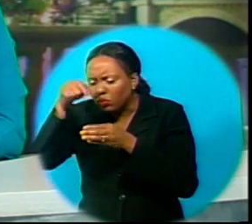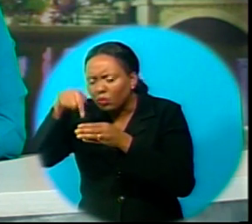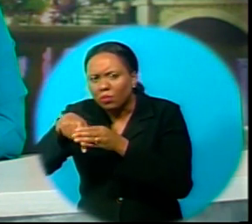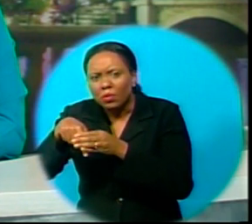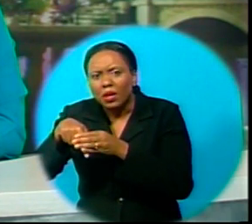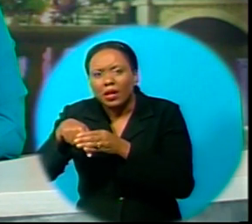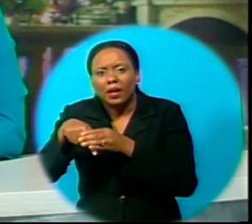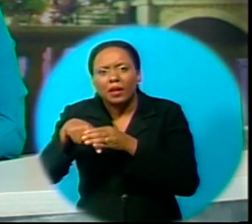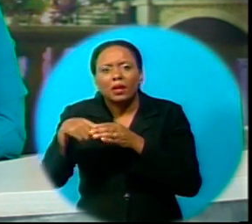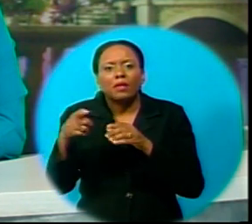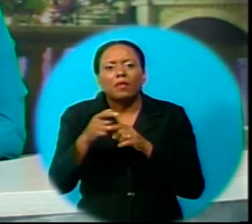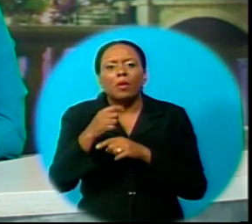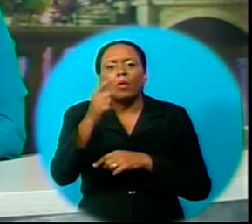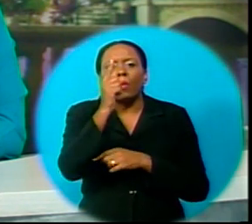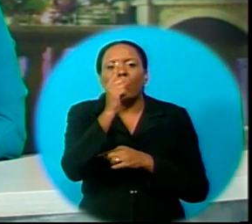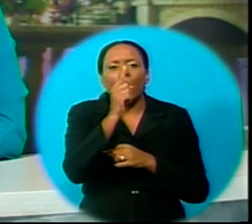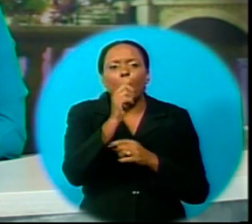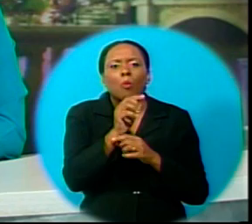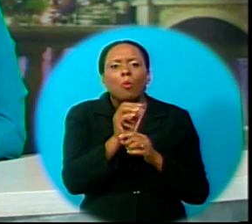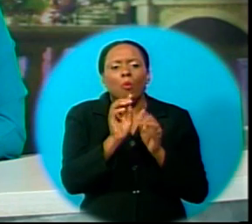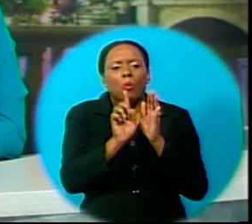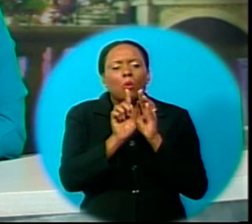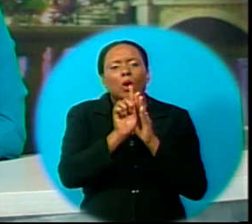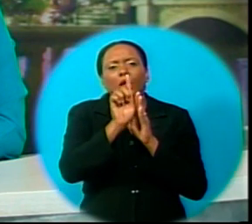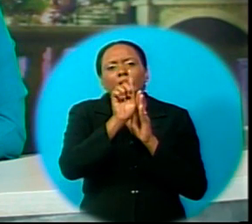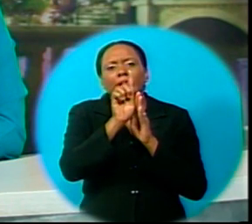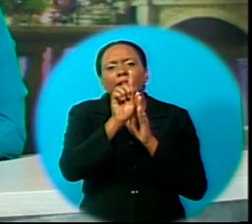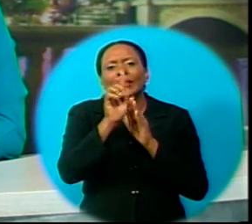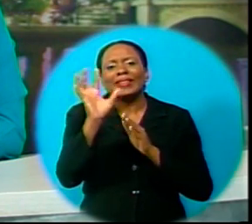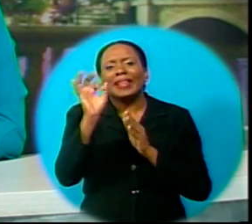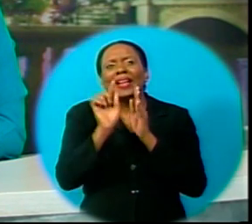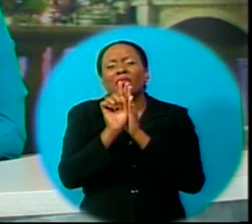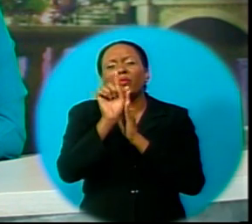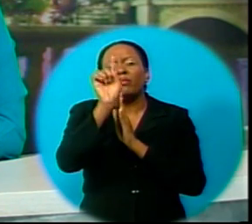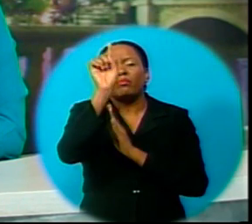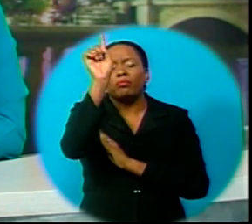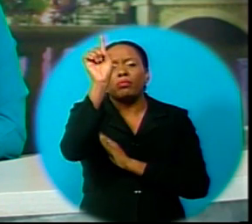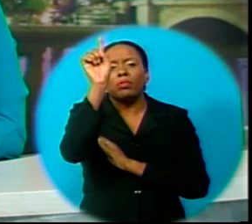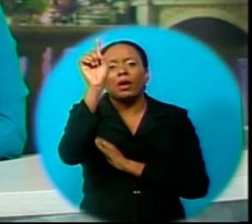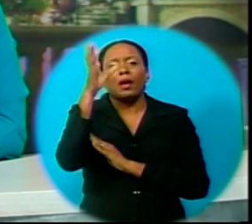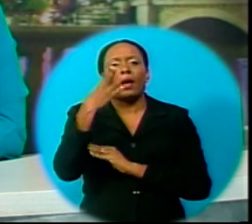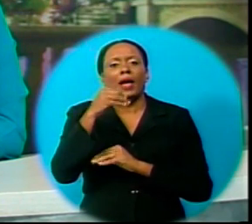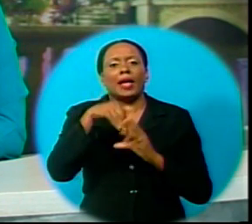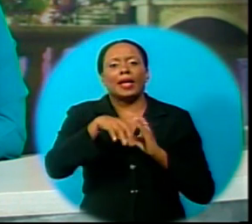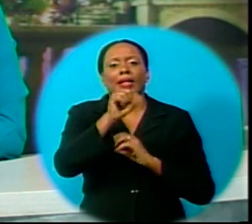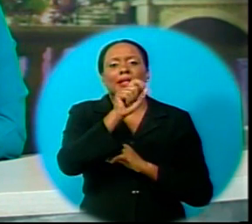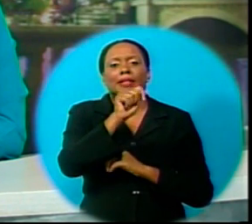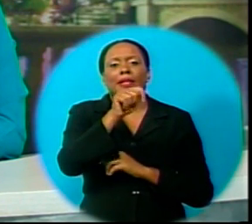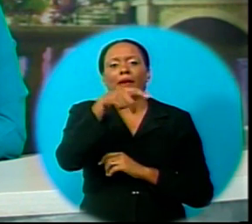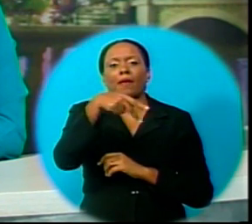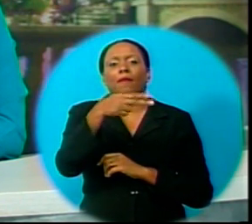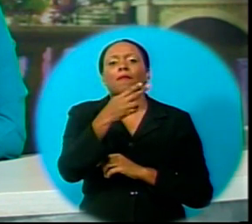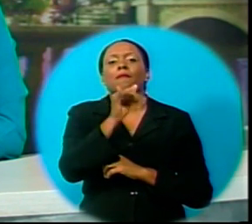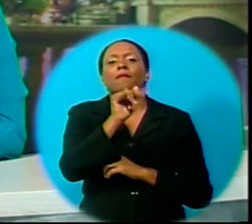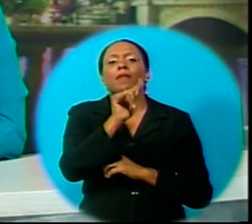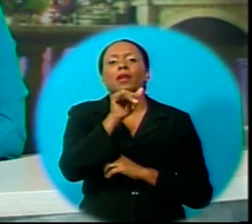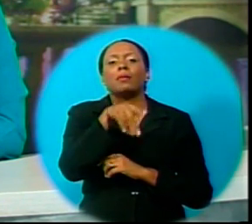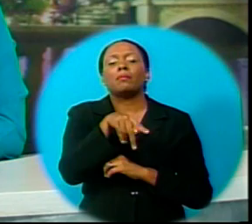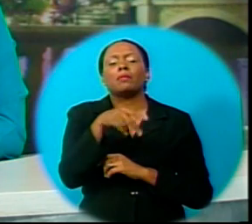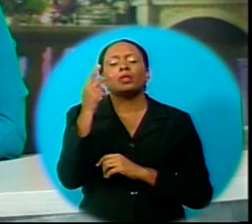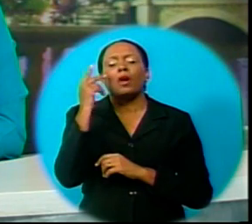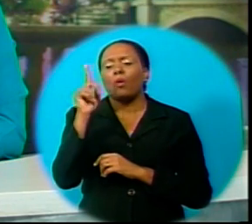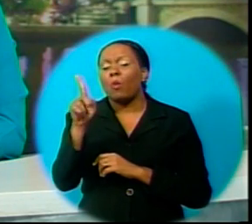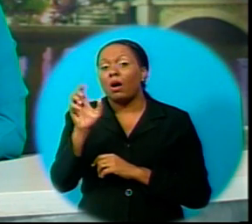plants ranged between 1 and 9 feet in height, and over at Burton in St. Philip, 155 cannabis plants were found